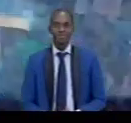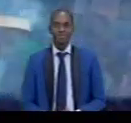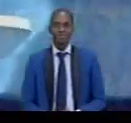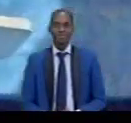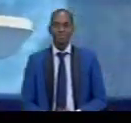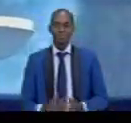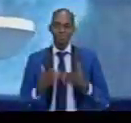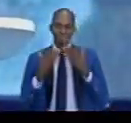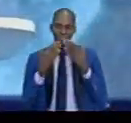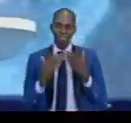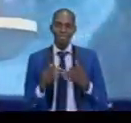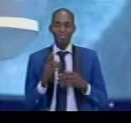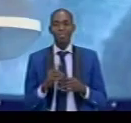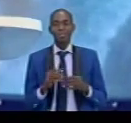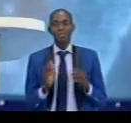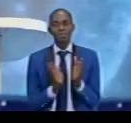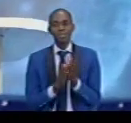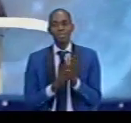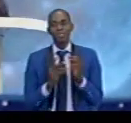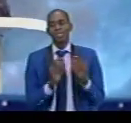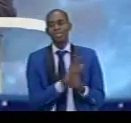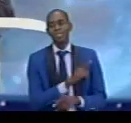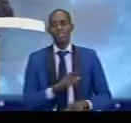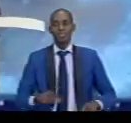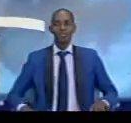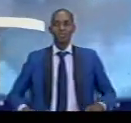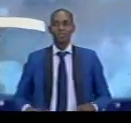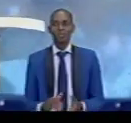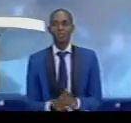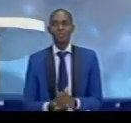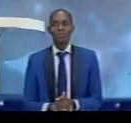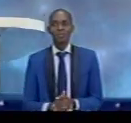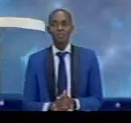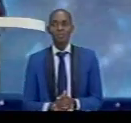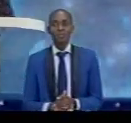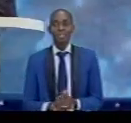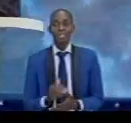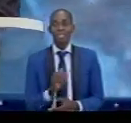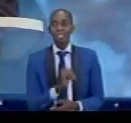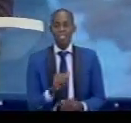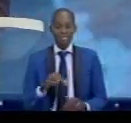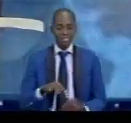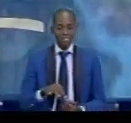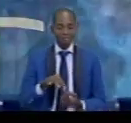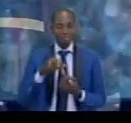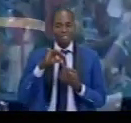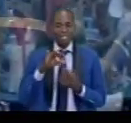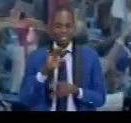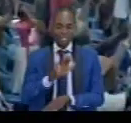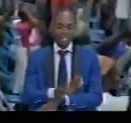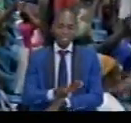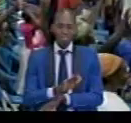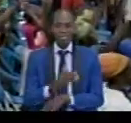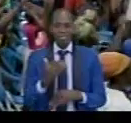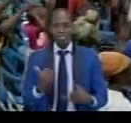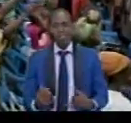Praise the Lord. A special evening today.